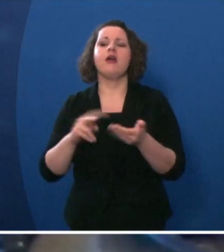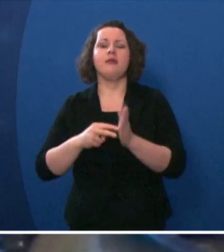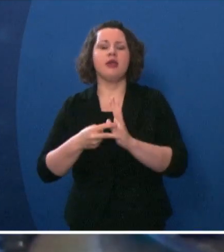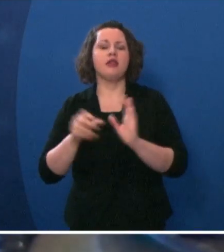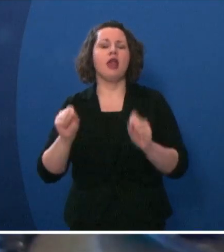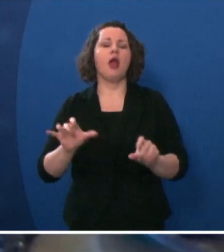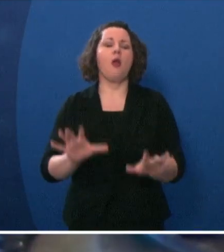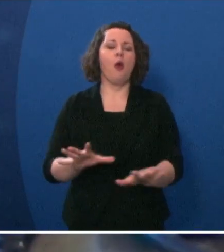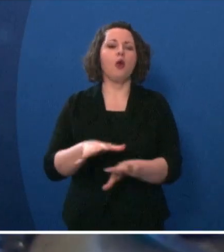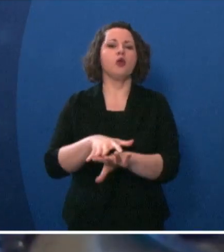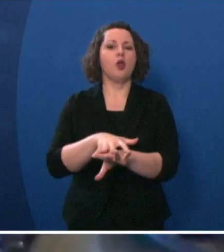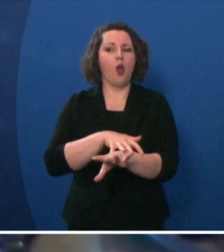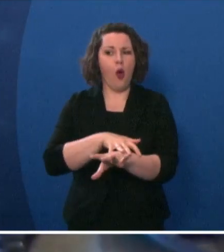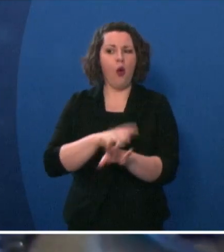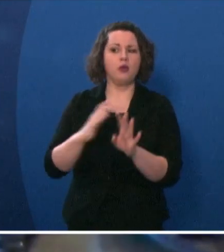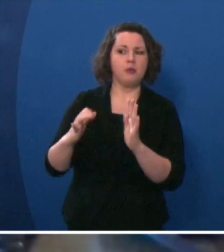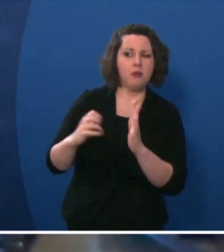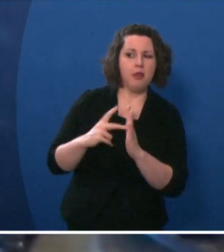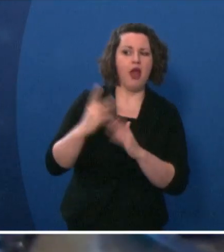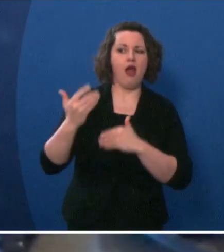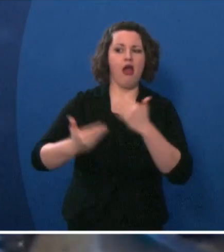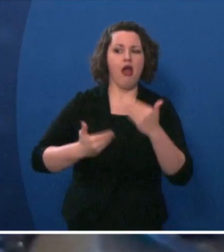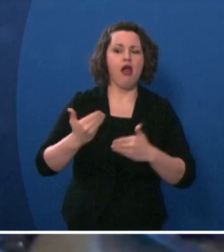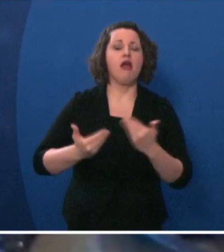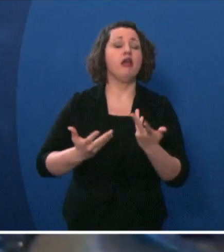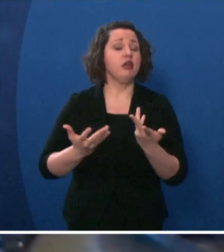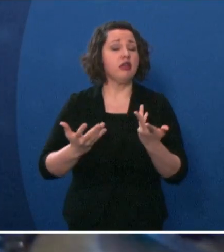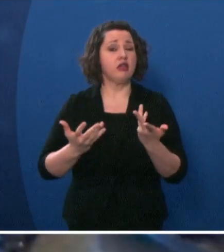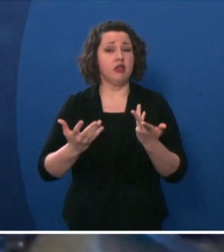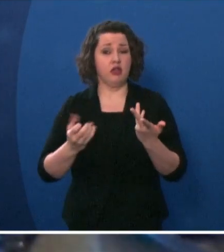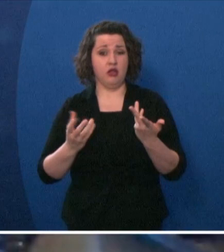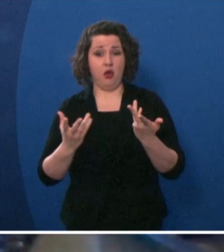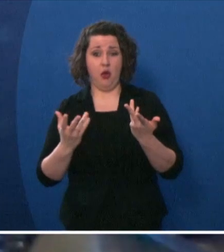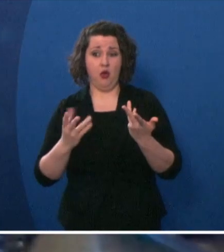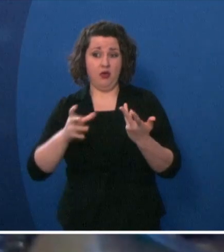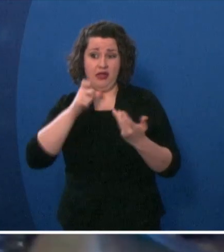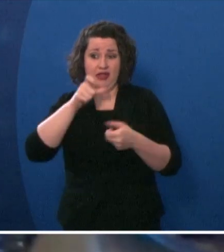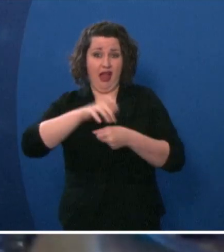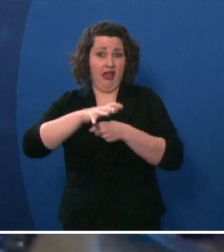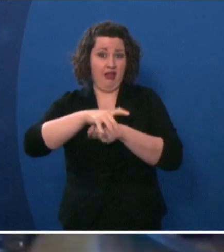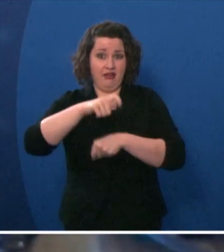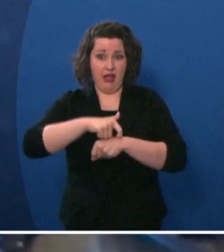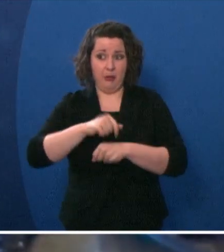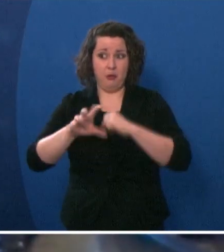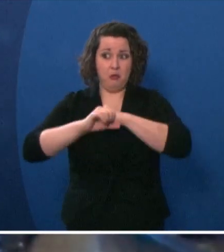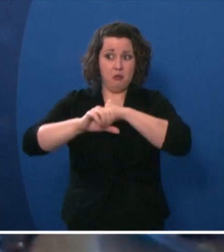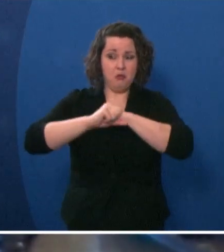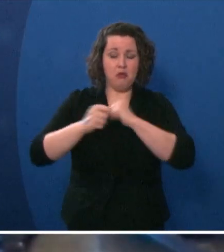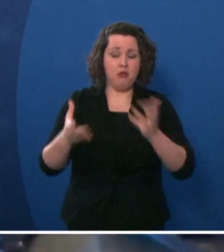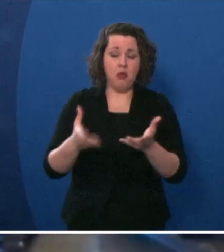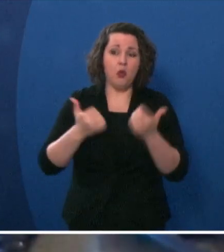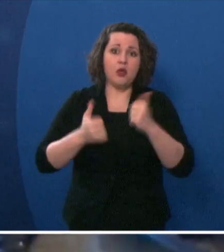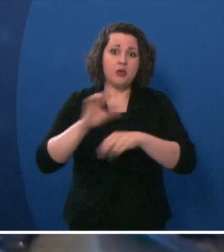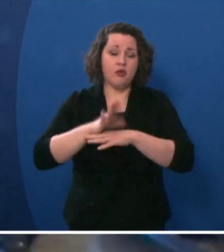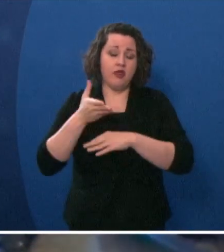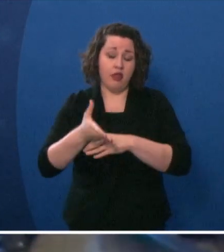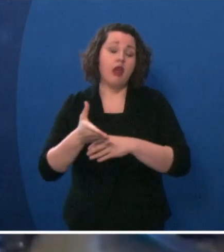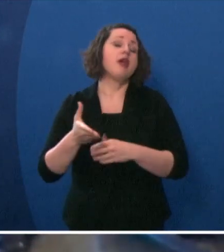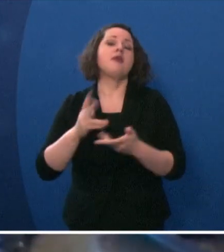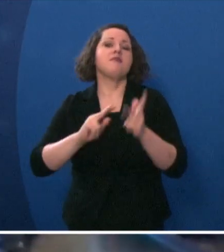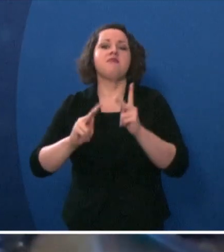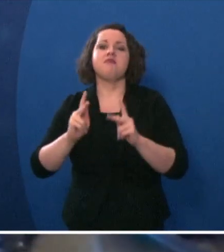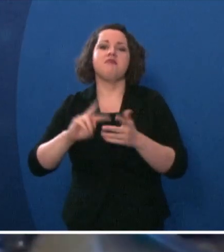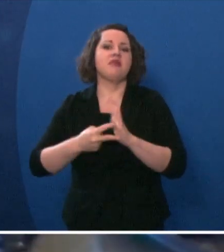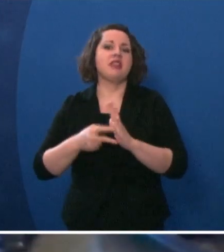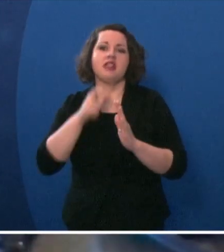guests back into the movie-going experience. With minimal time to promote movie titles and showtimes, attendance was limited, but the